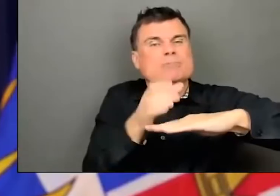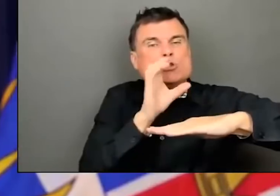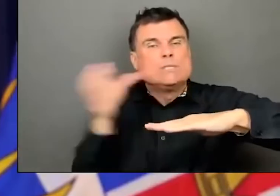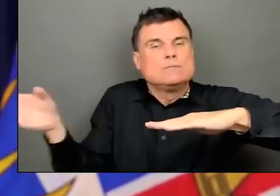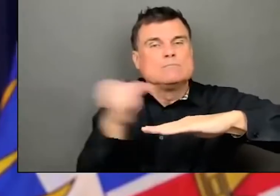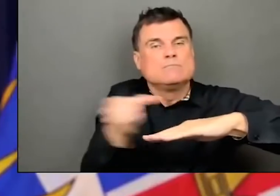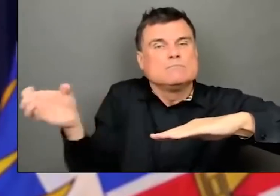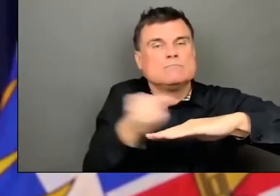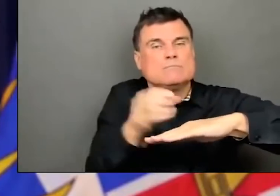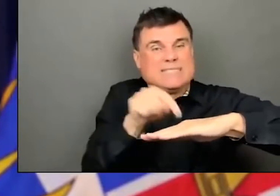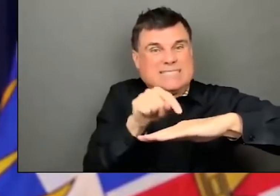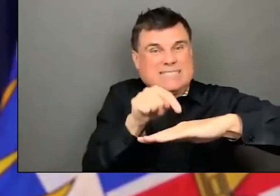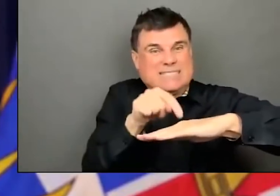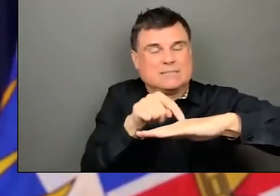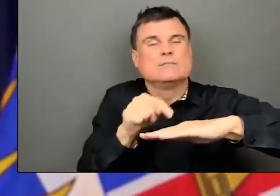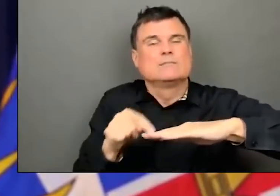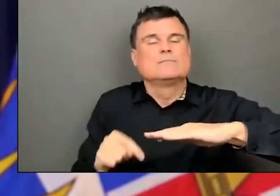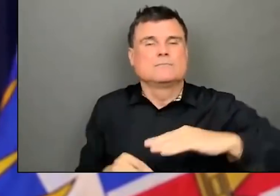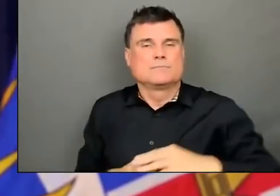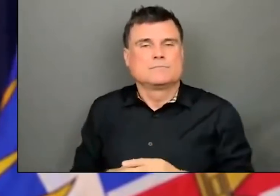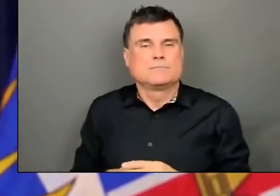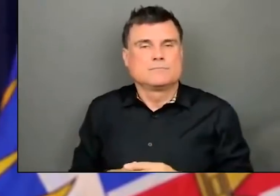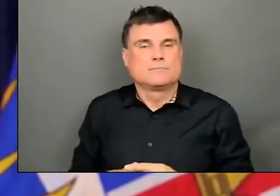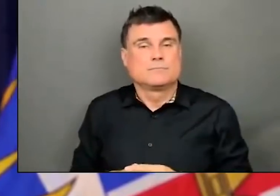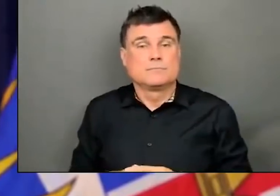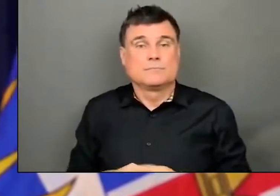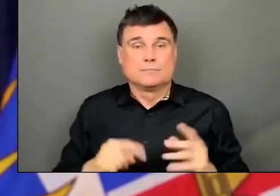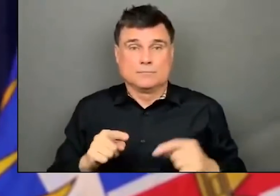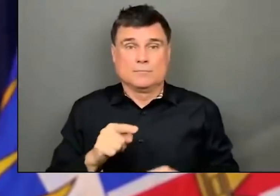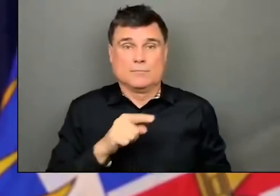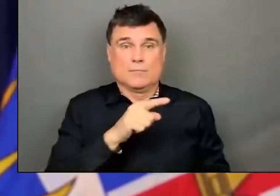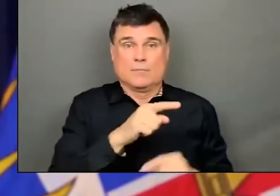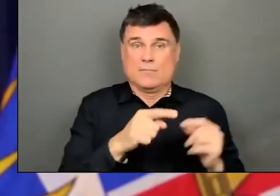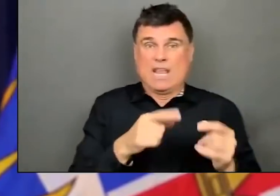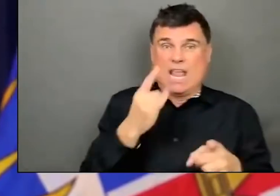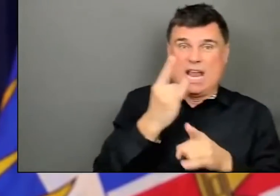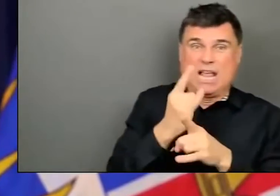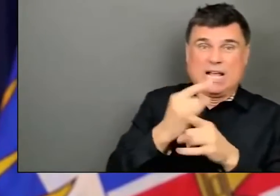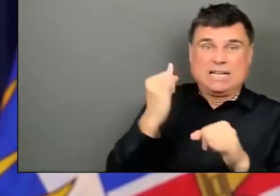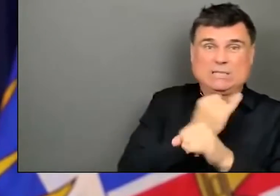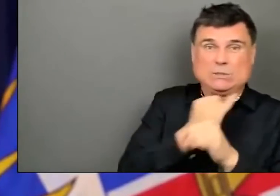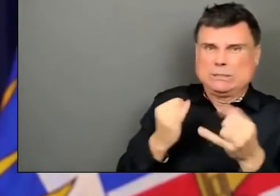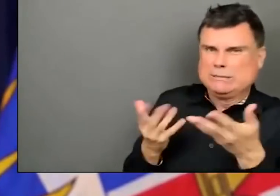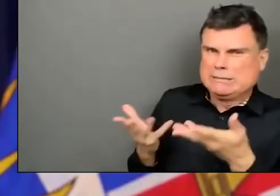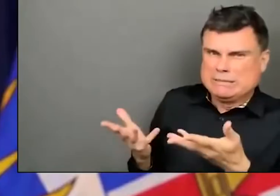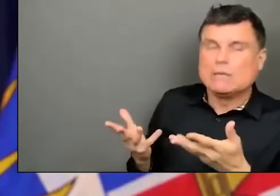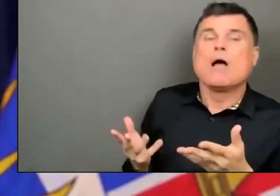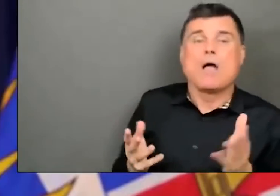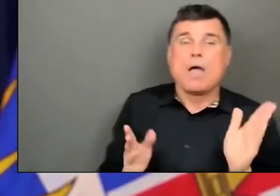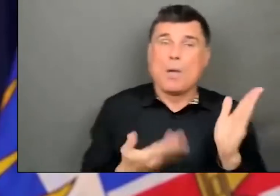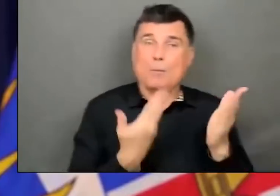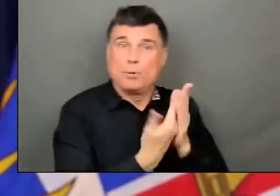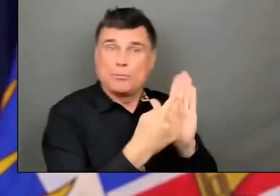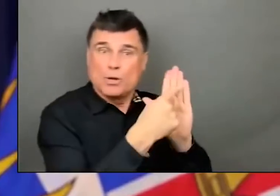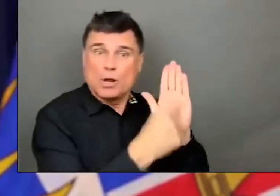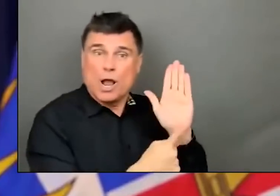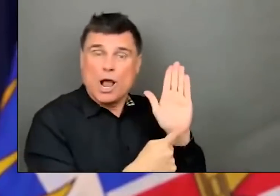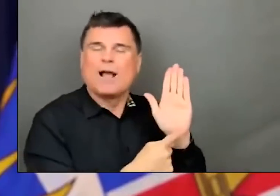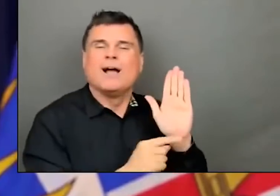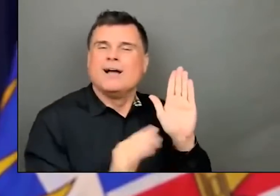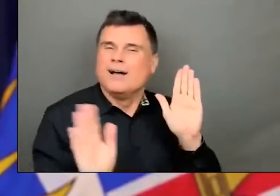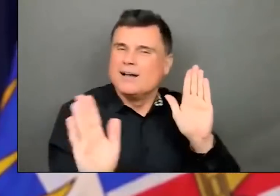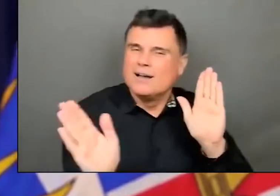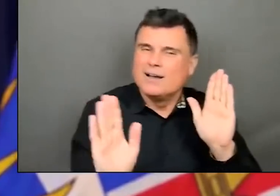to check the BC vaccine card, there are expectations about numbers of people, about spacing and distances and barriers and